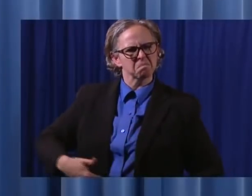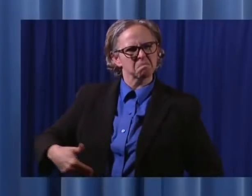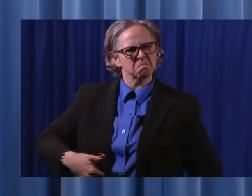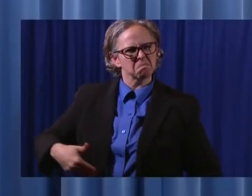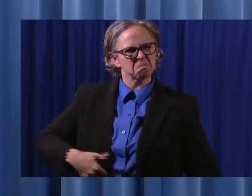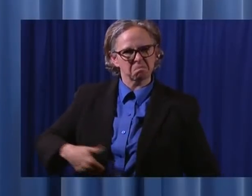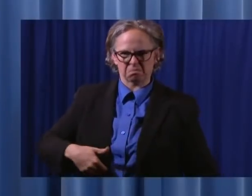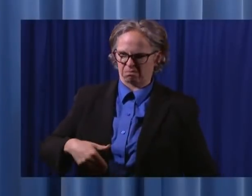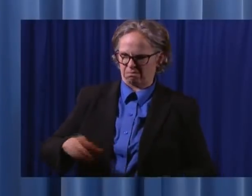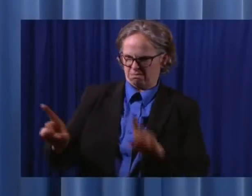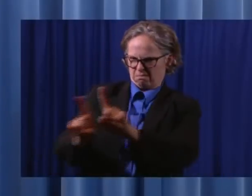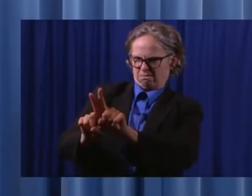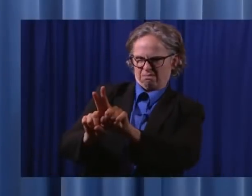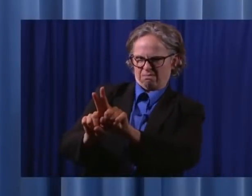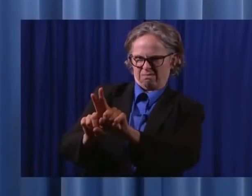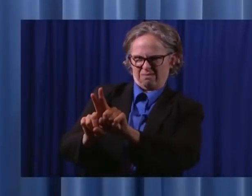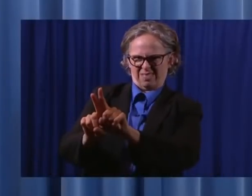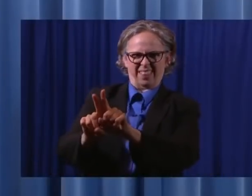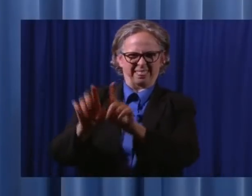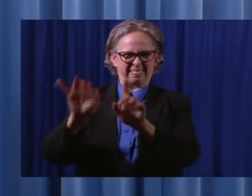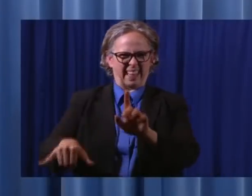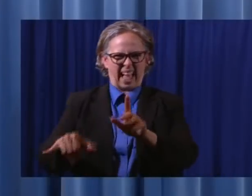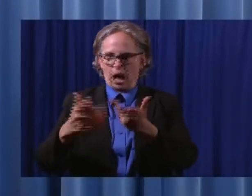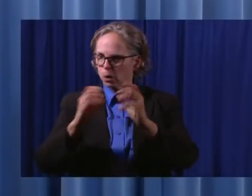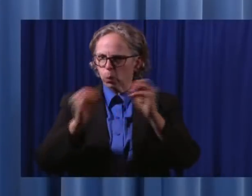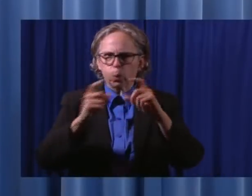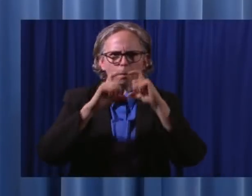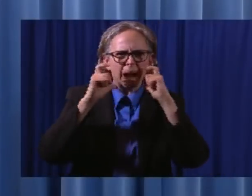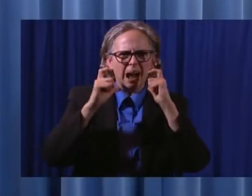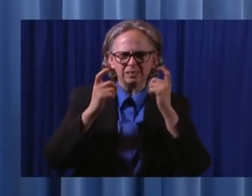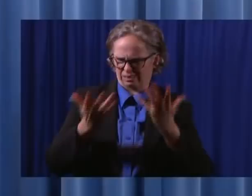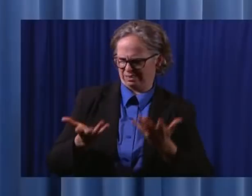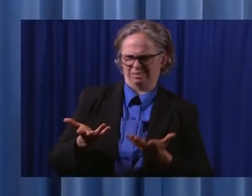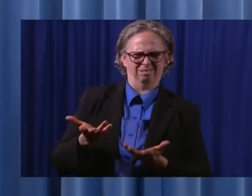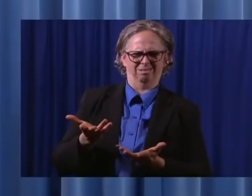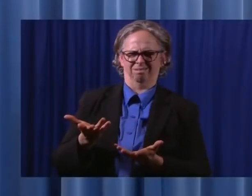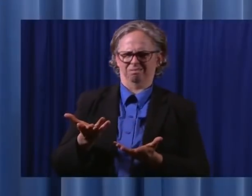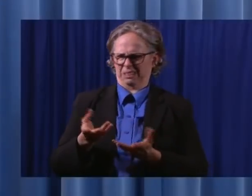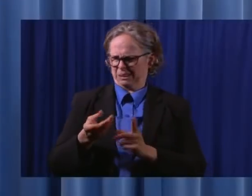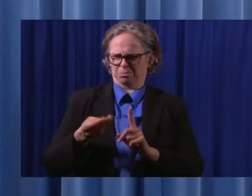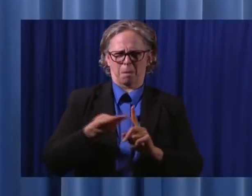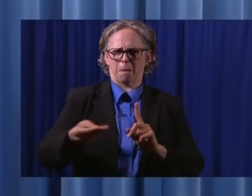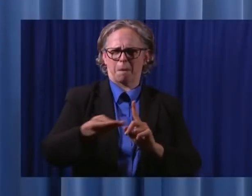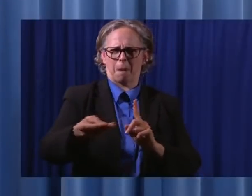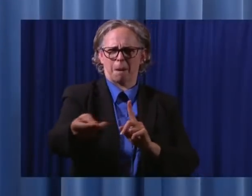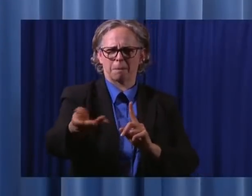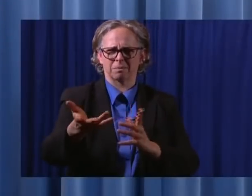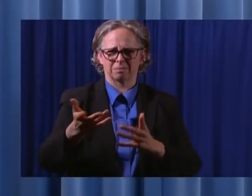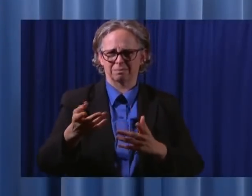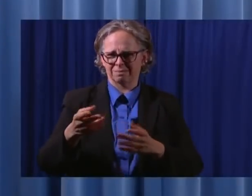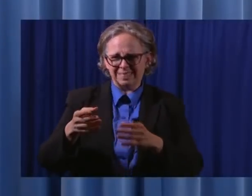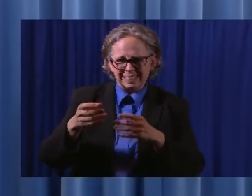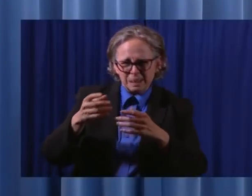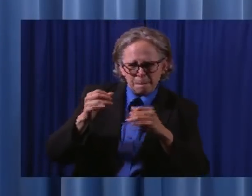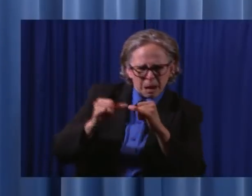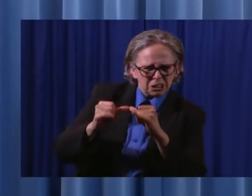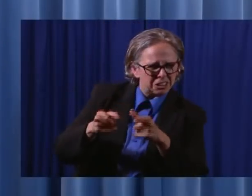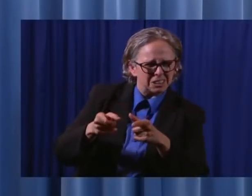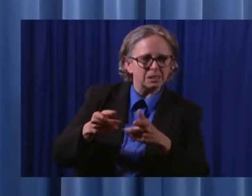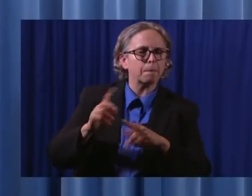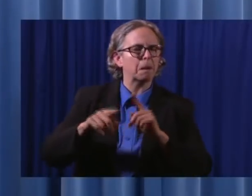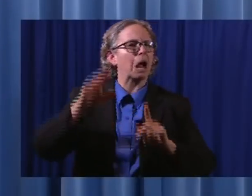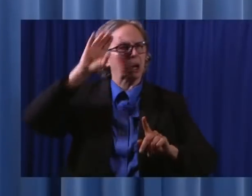going to certainly see spread. I don't think there's any doubt about it. I can't measure it, but there's no doubt about it. And that's why we've